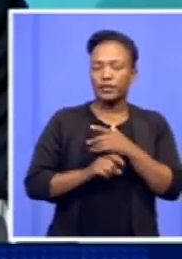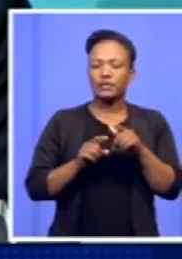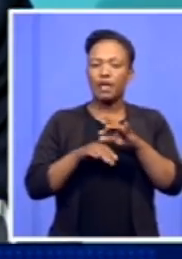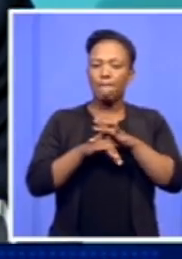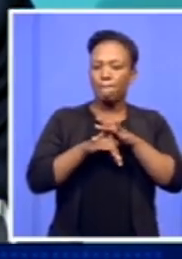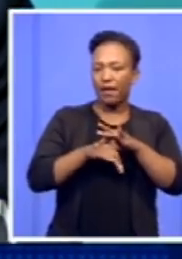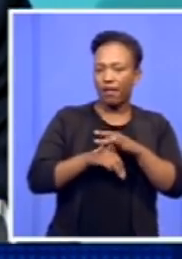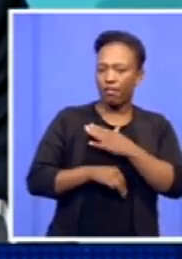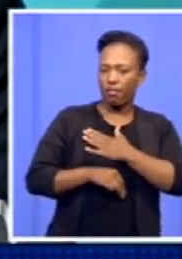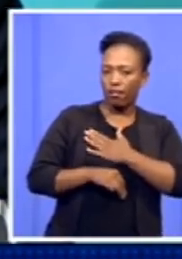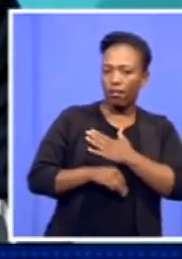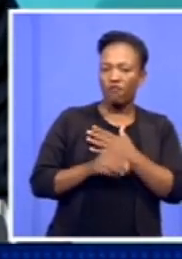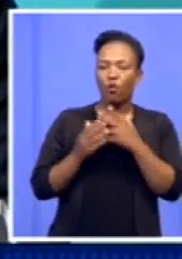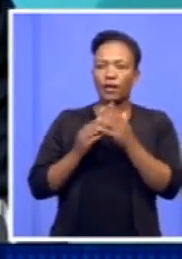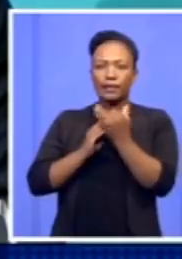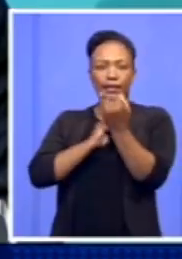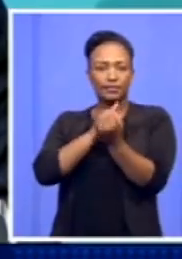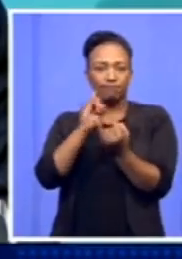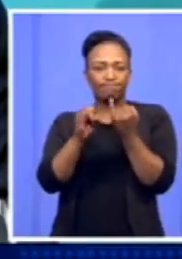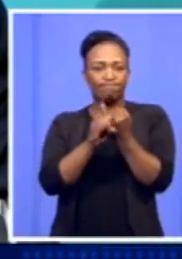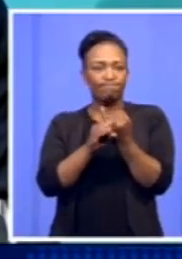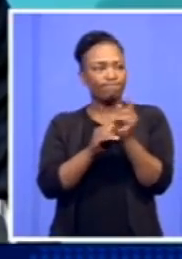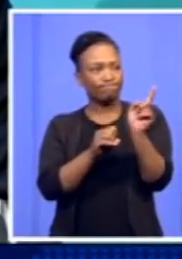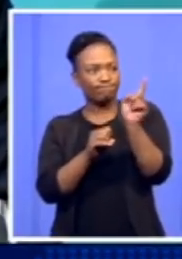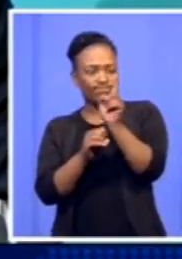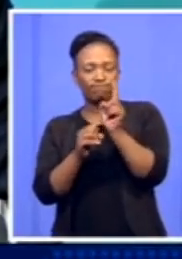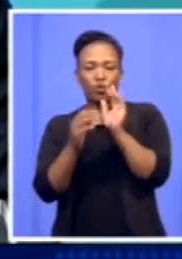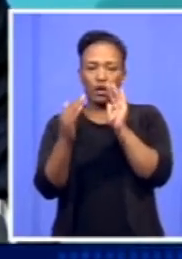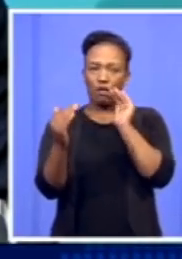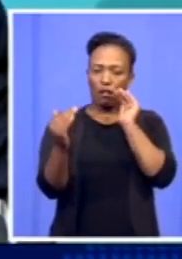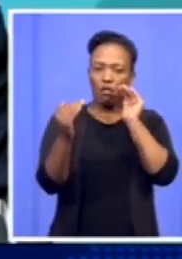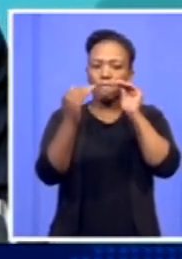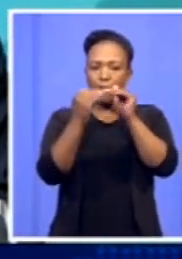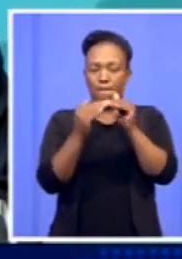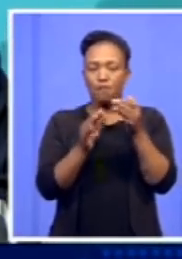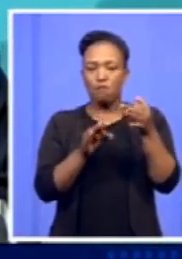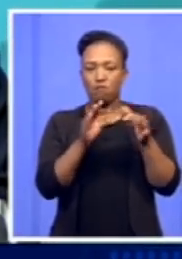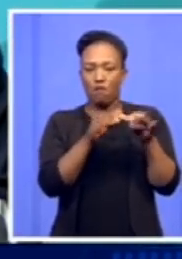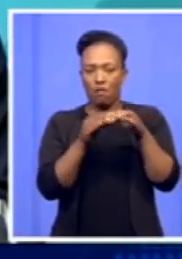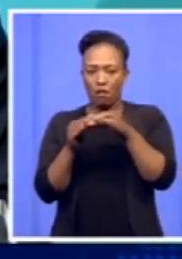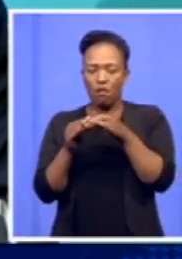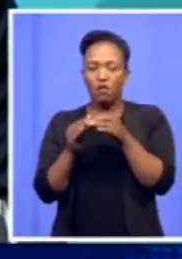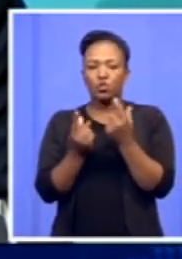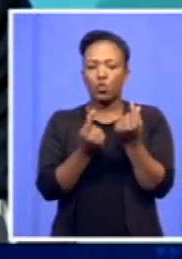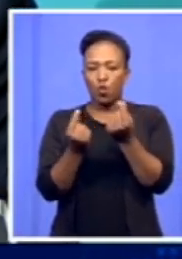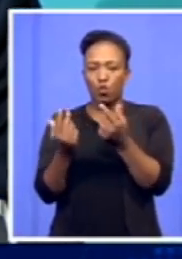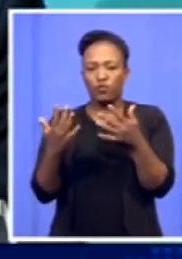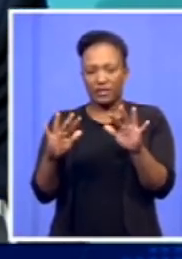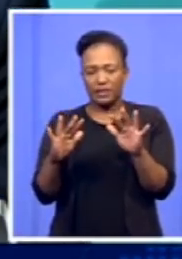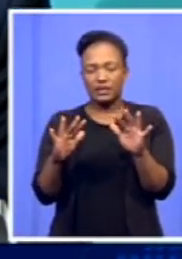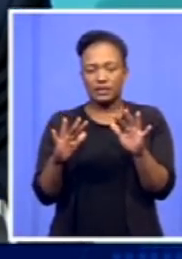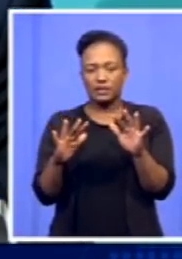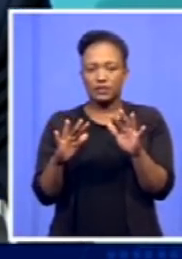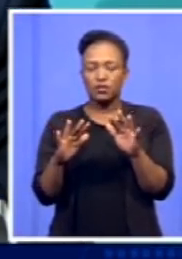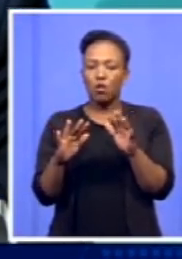challenges. And we have the political resolve to do this. We have a common destiny.